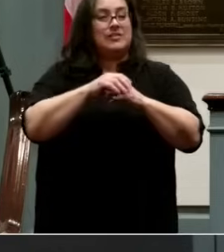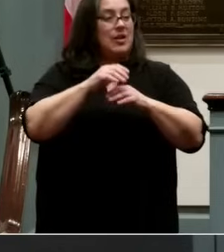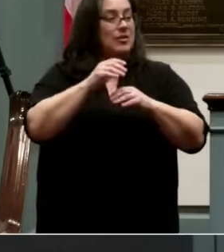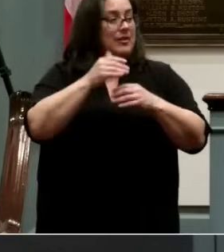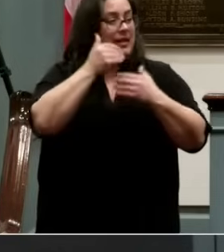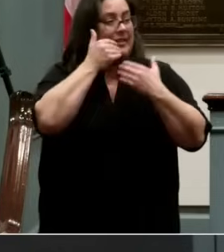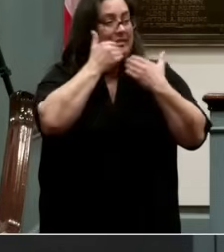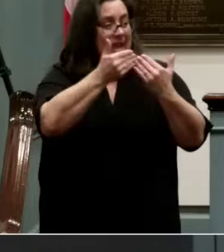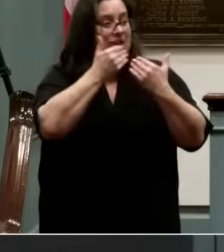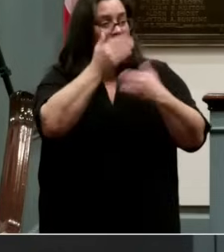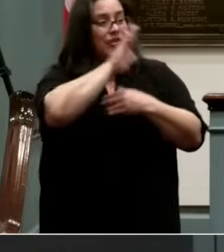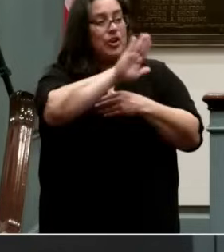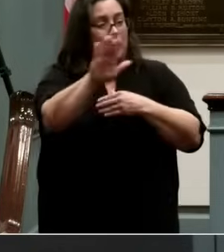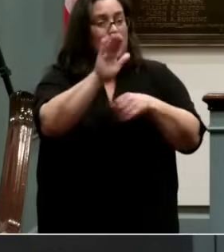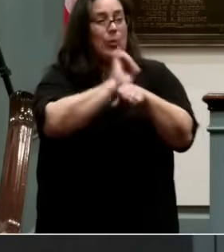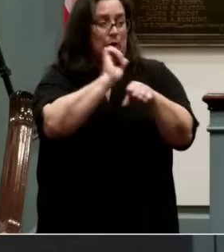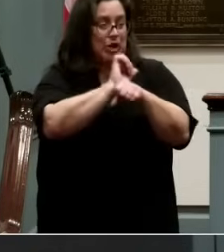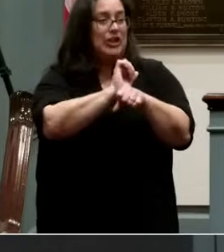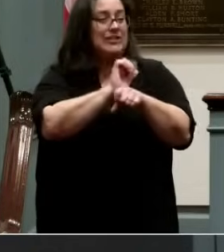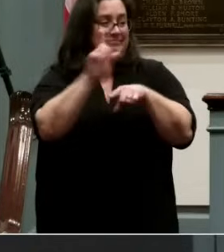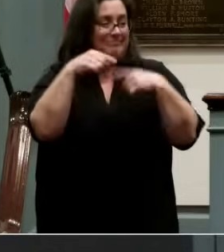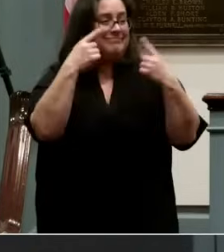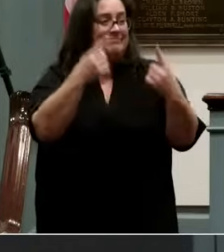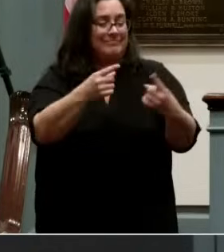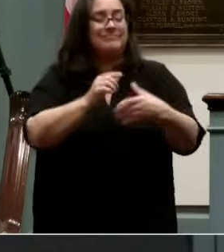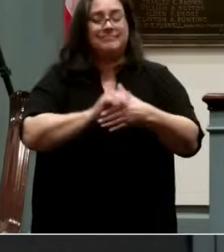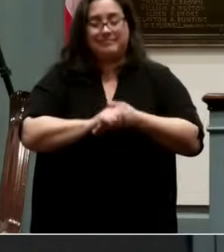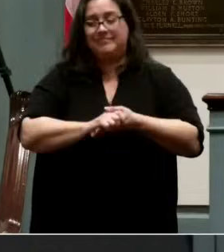Smith. Thank you for your work on that committee.